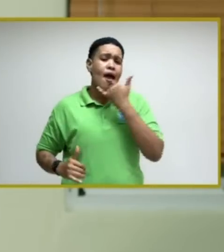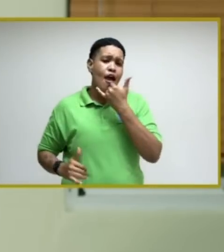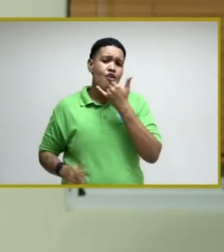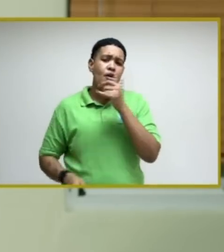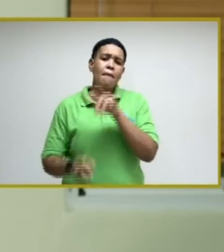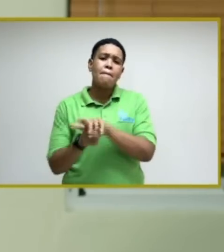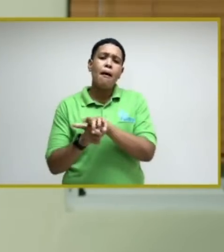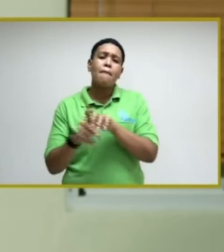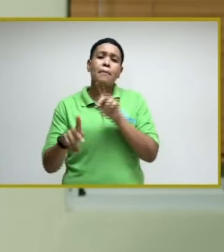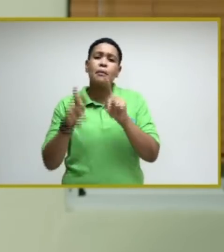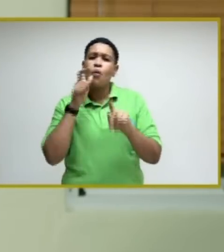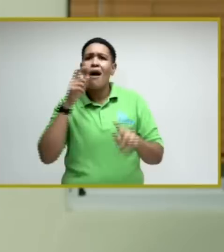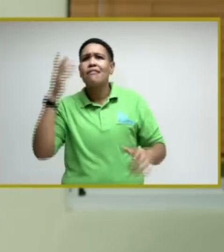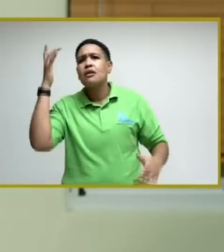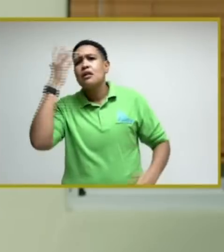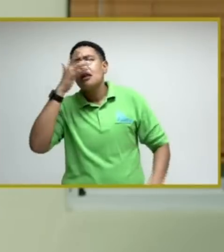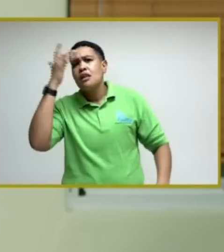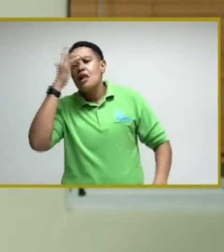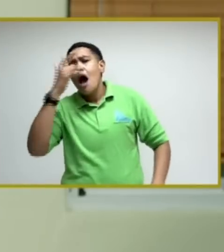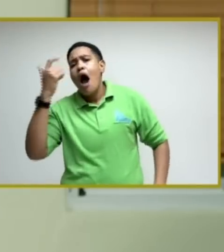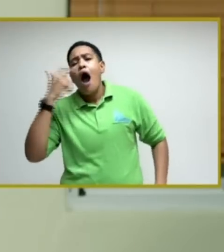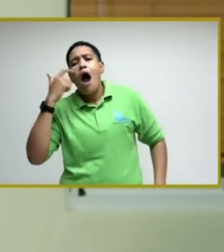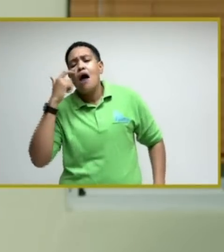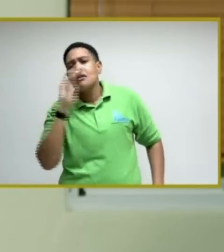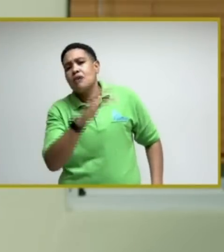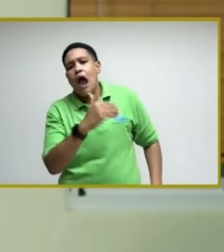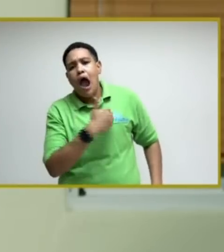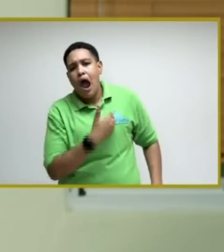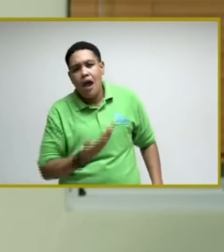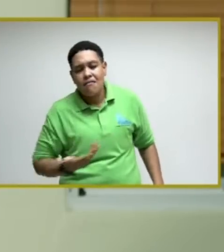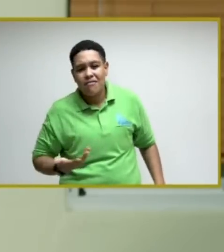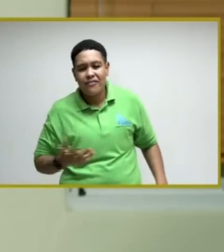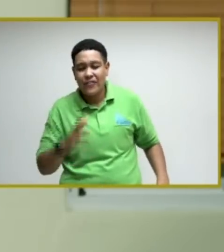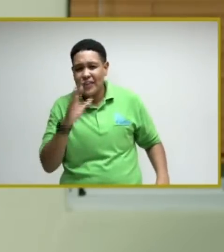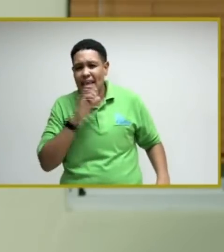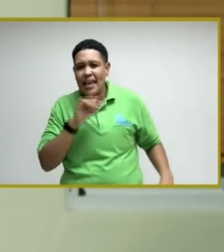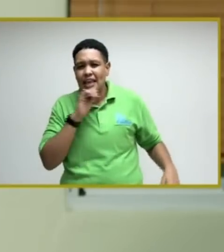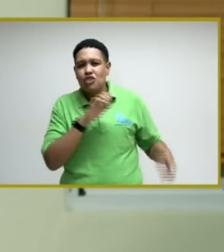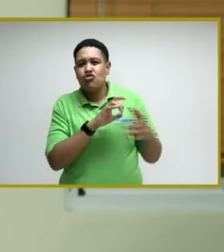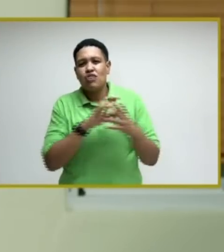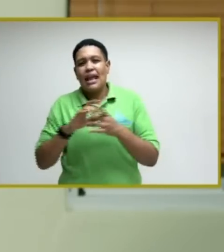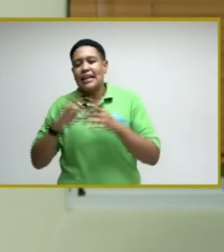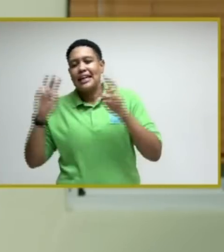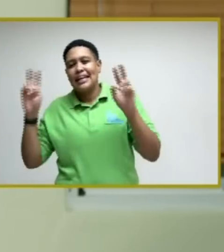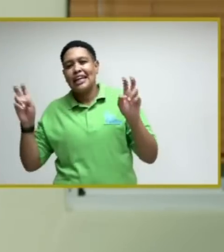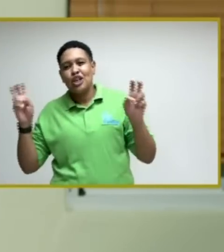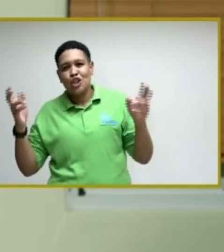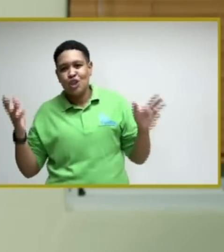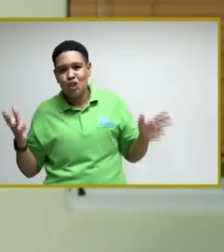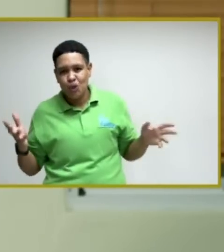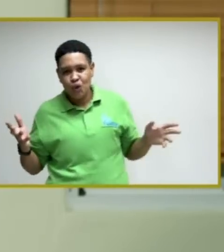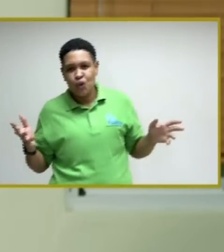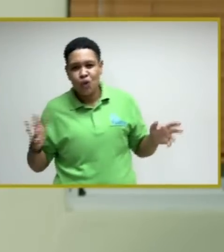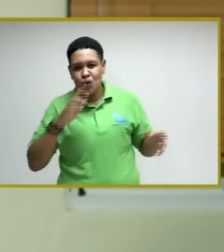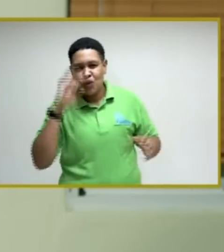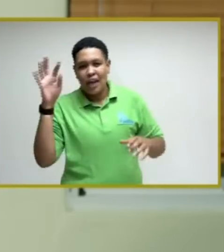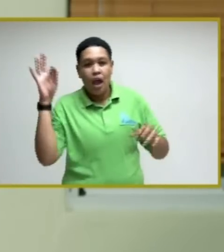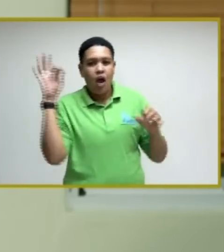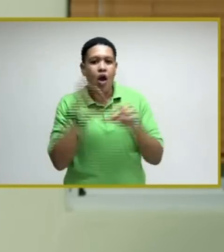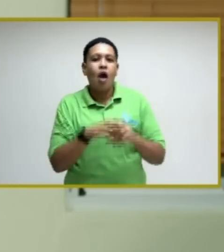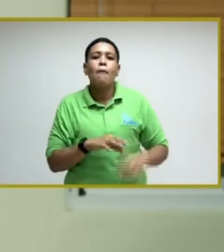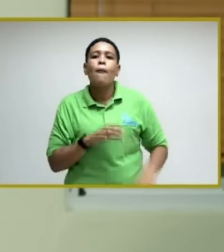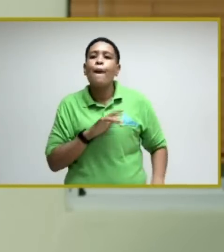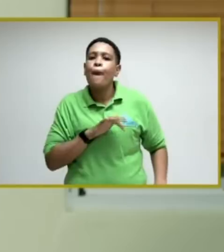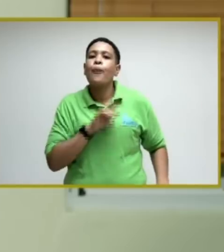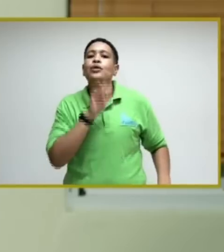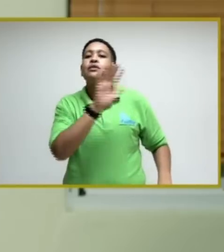chronic illnesses and even just age-related issues that contribute significant